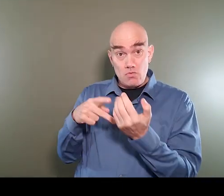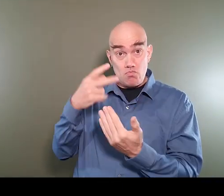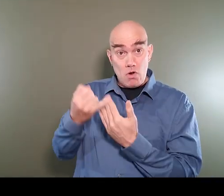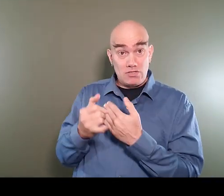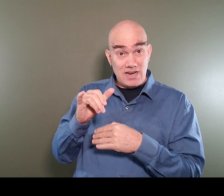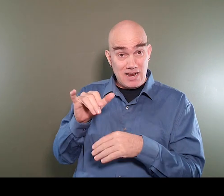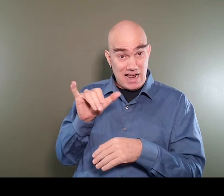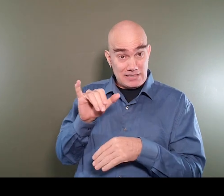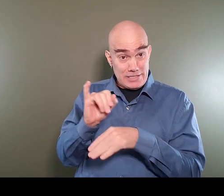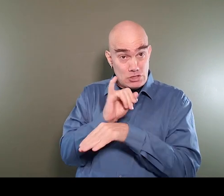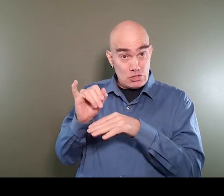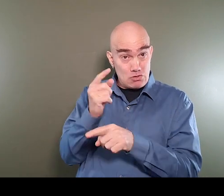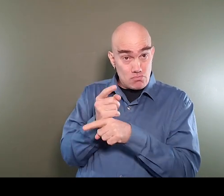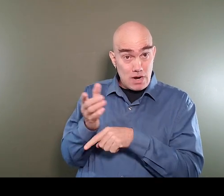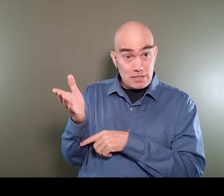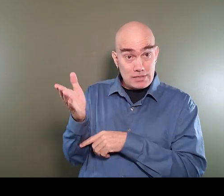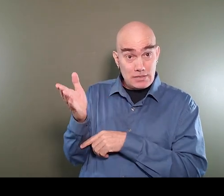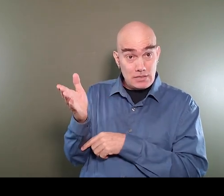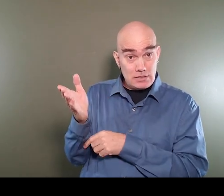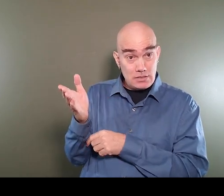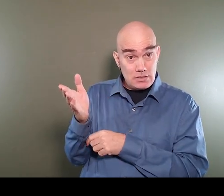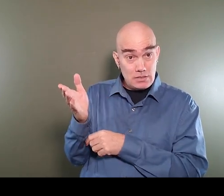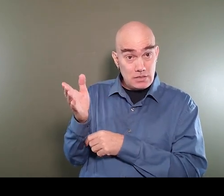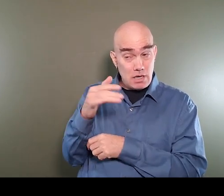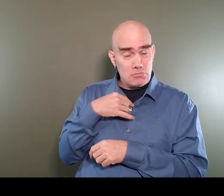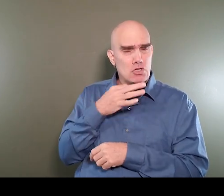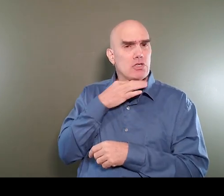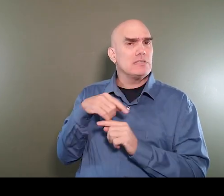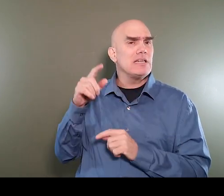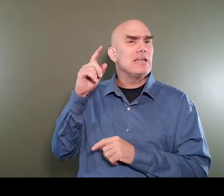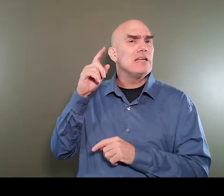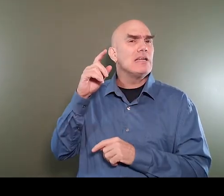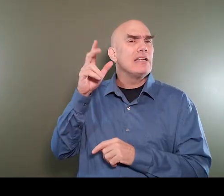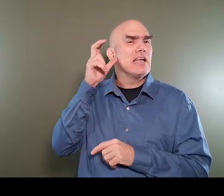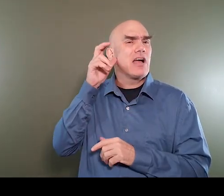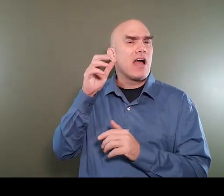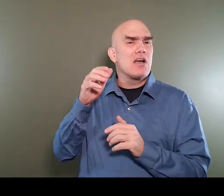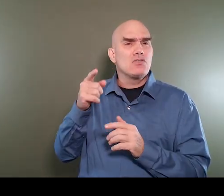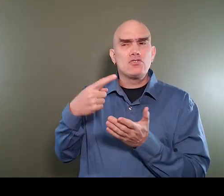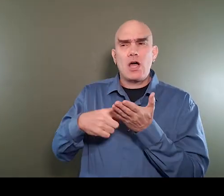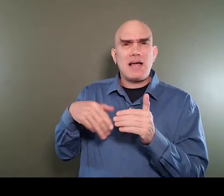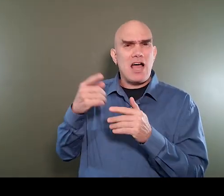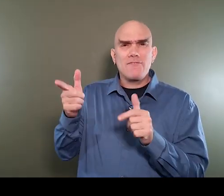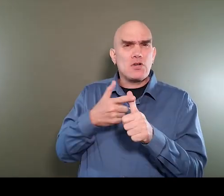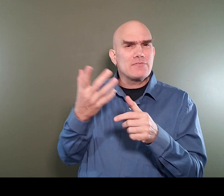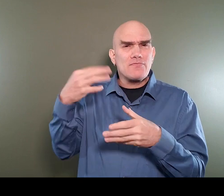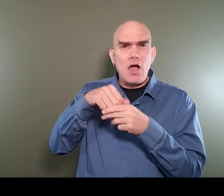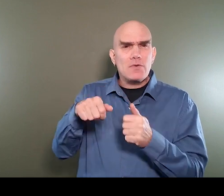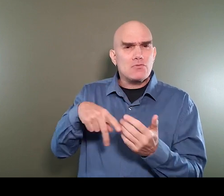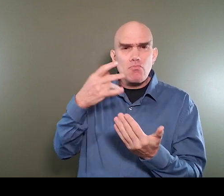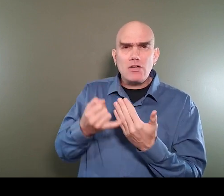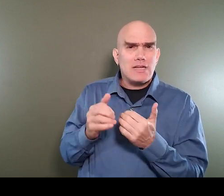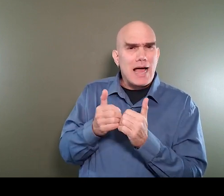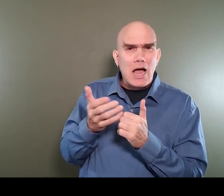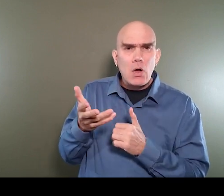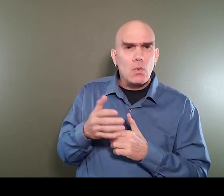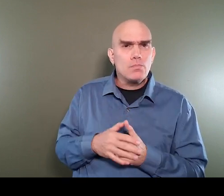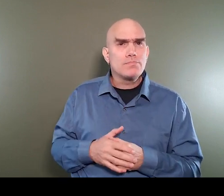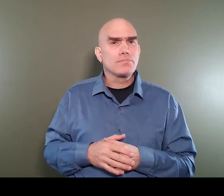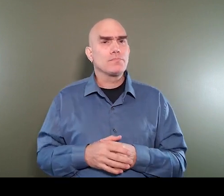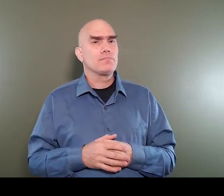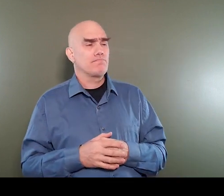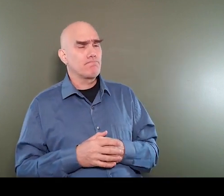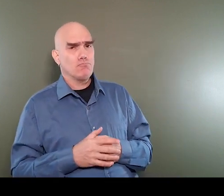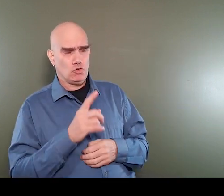you've been supporting this project as an intern, and I'm curious to hear you talk about, how did you first get involved with